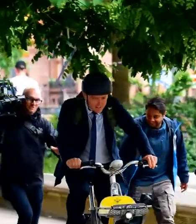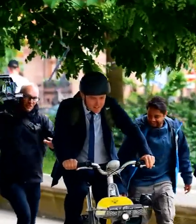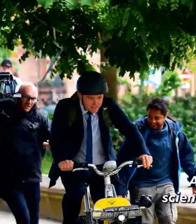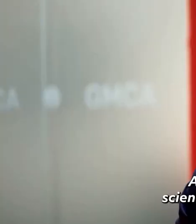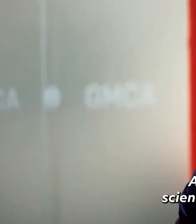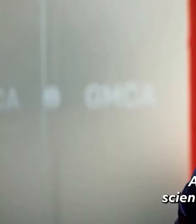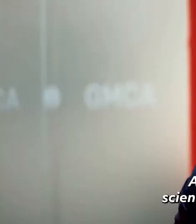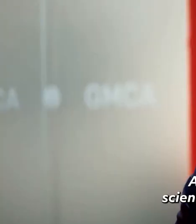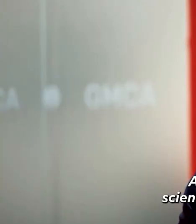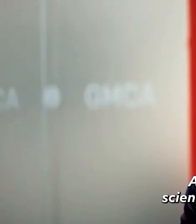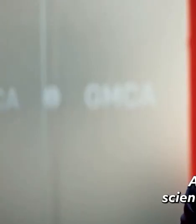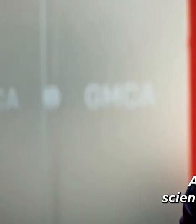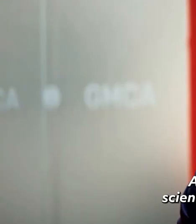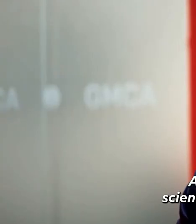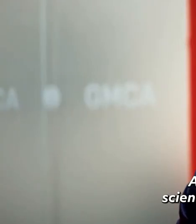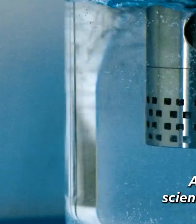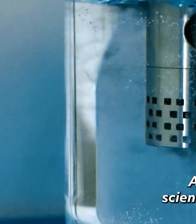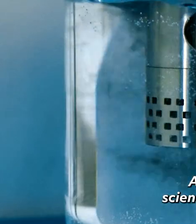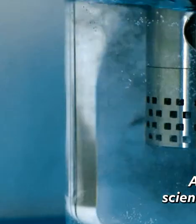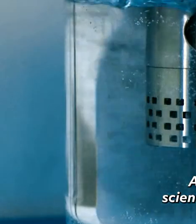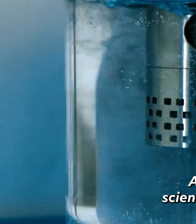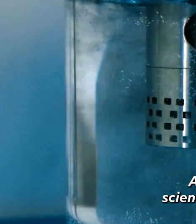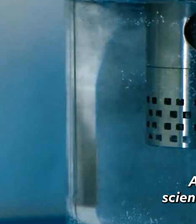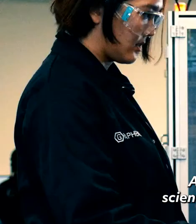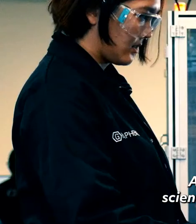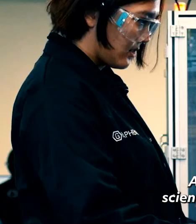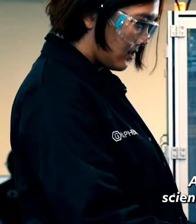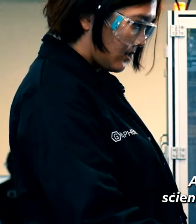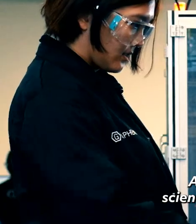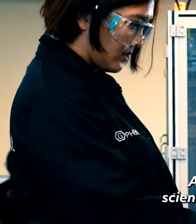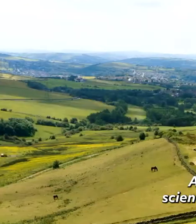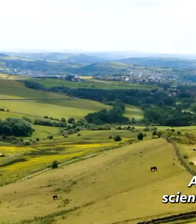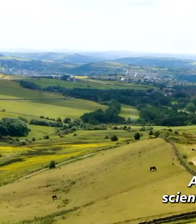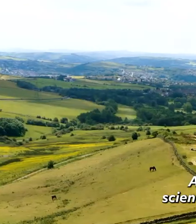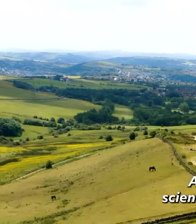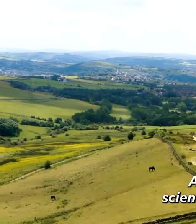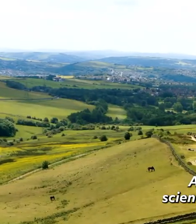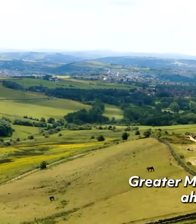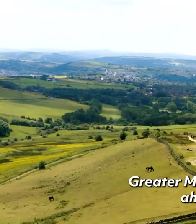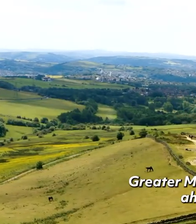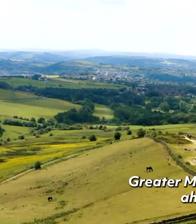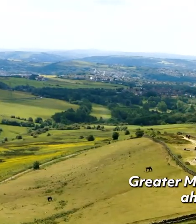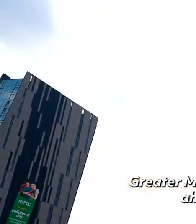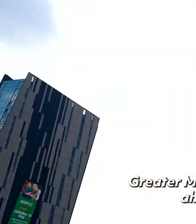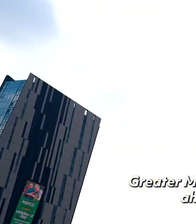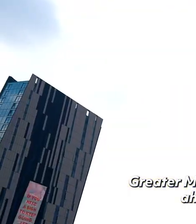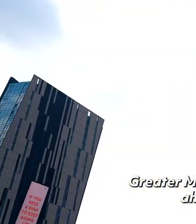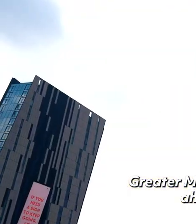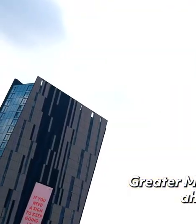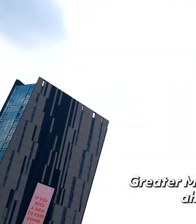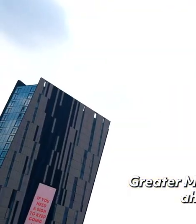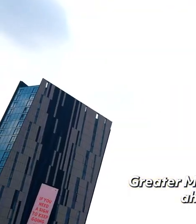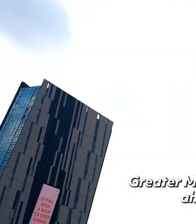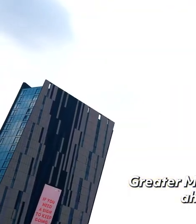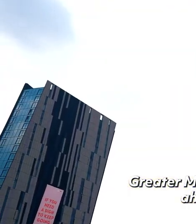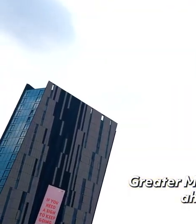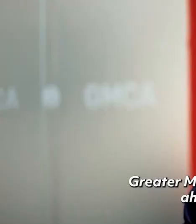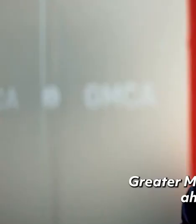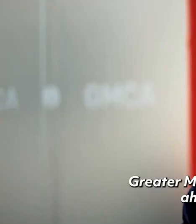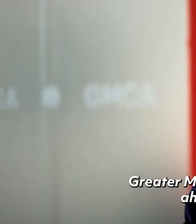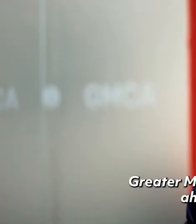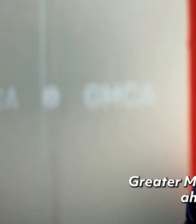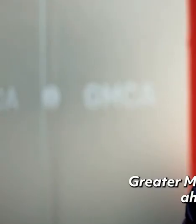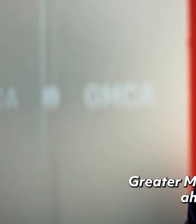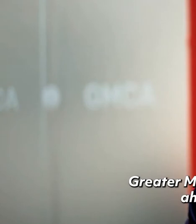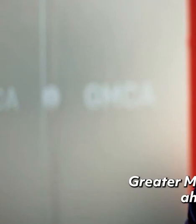3 years, achieving our ambitious science-based goal of a net zero Greater Manchester by 2038,